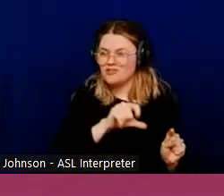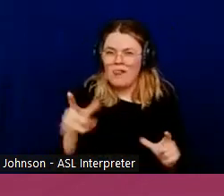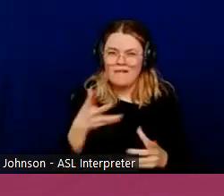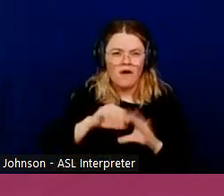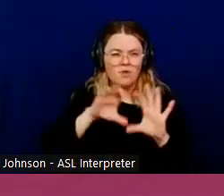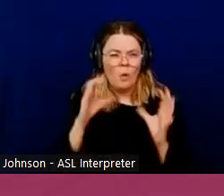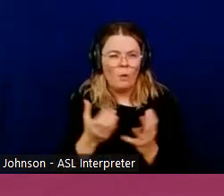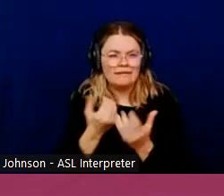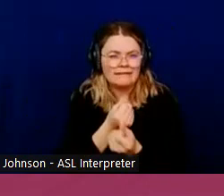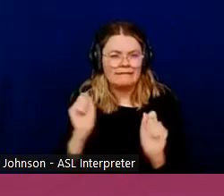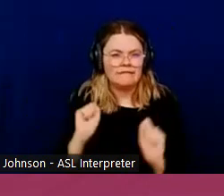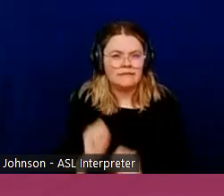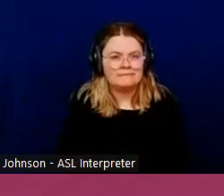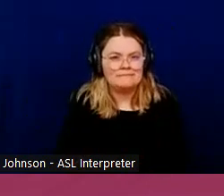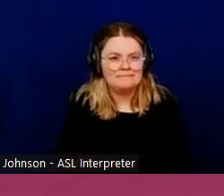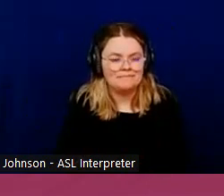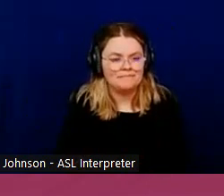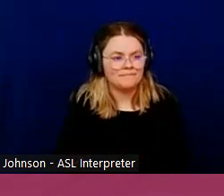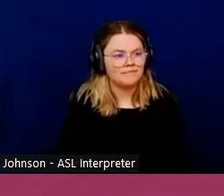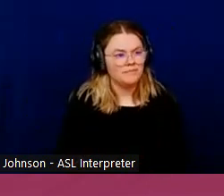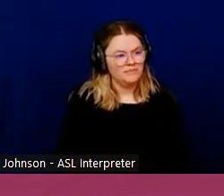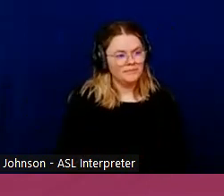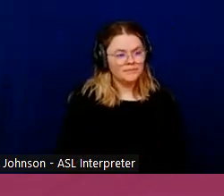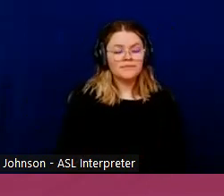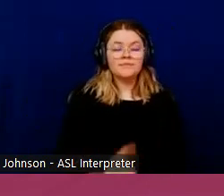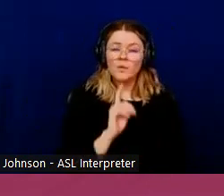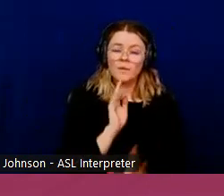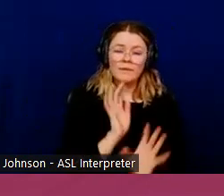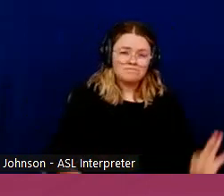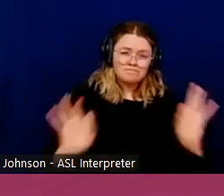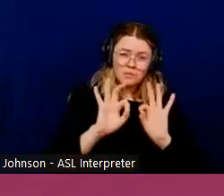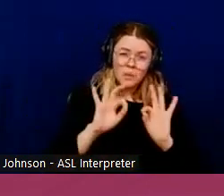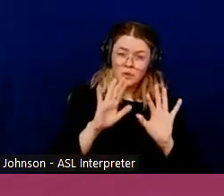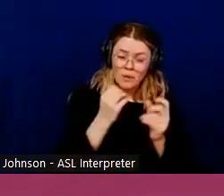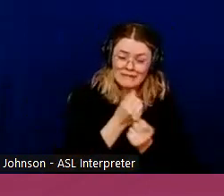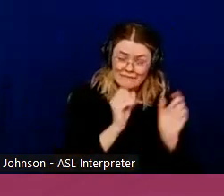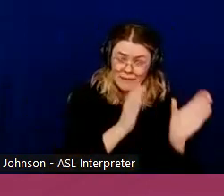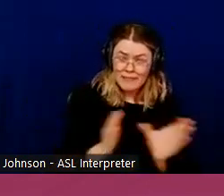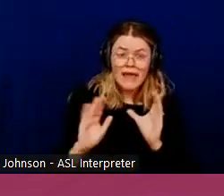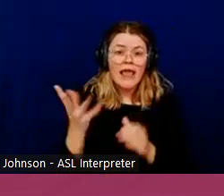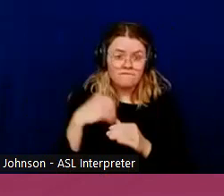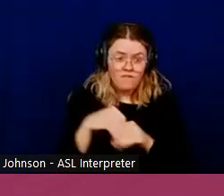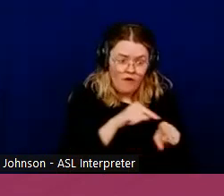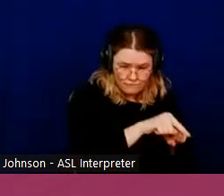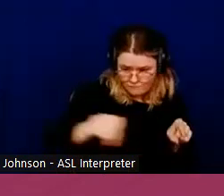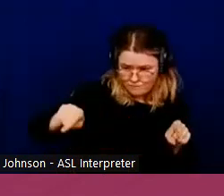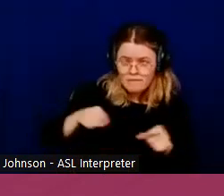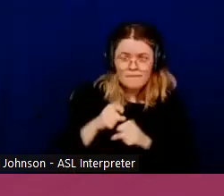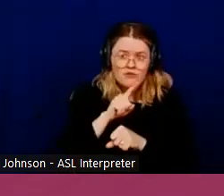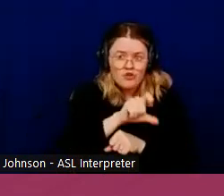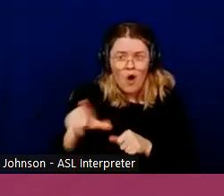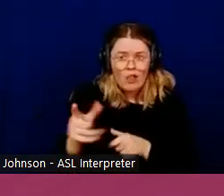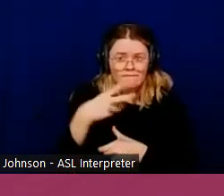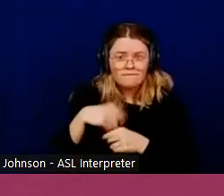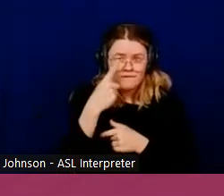Um, and it's important that our safety plan addresses all of these dimensions. So sometimes when working with